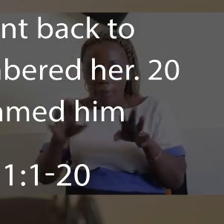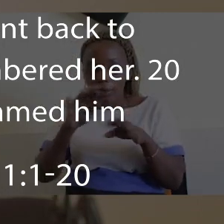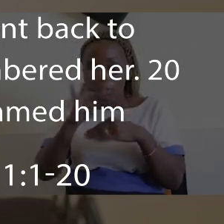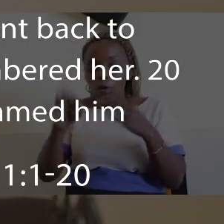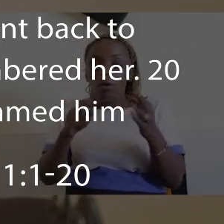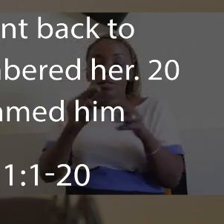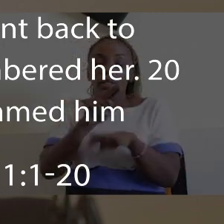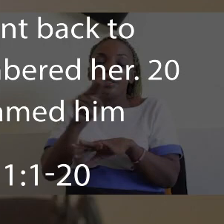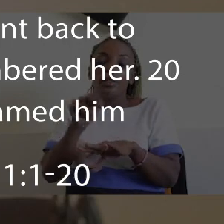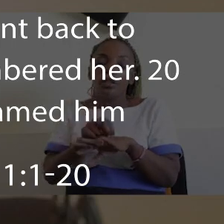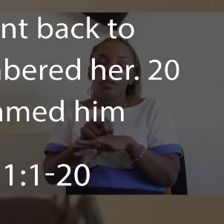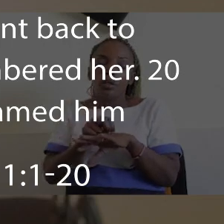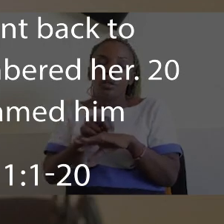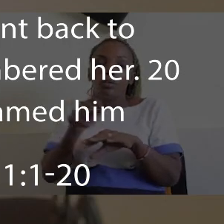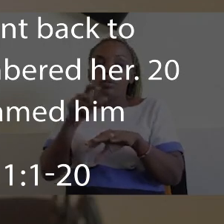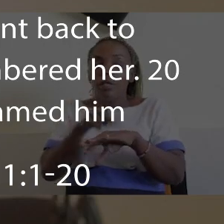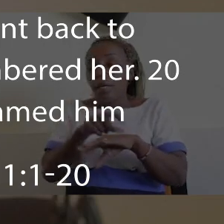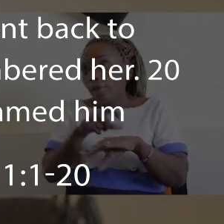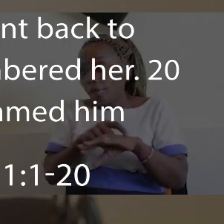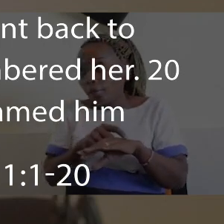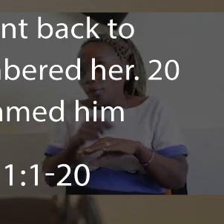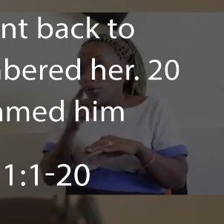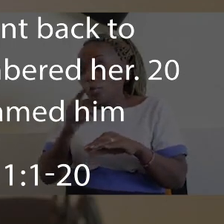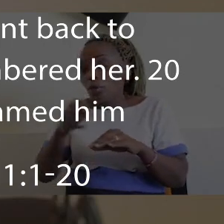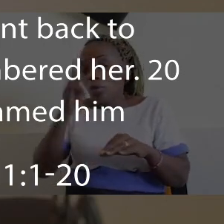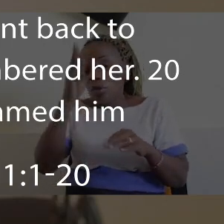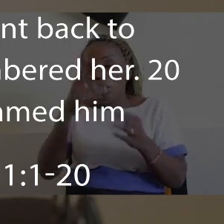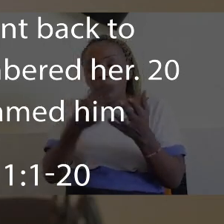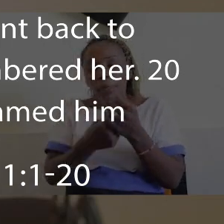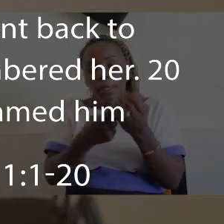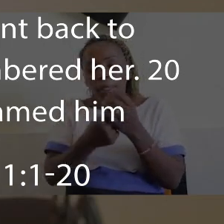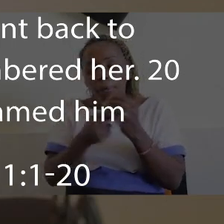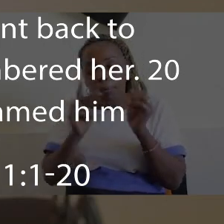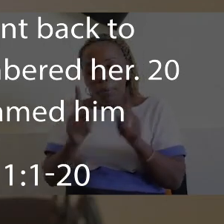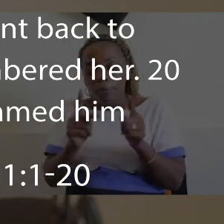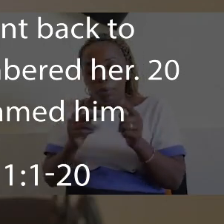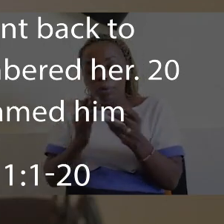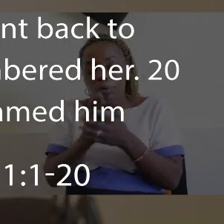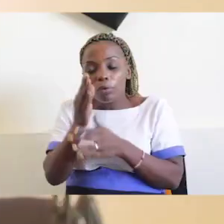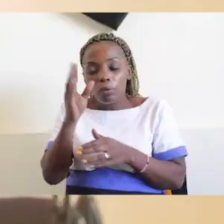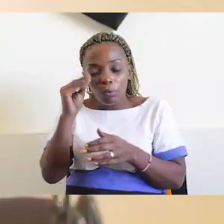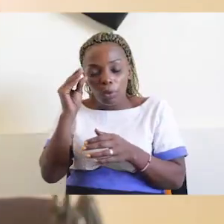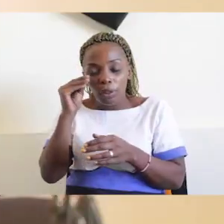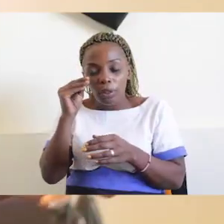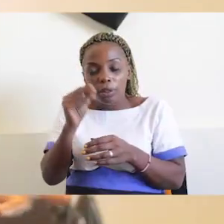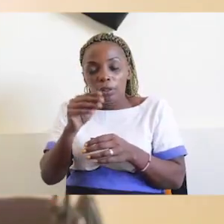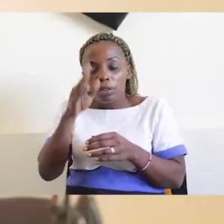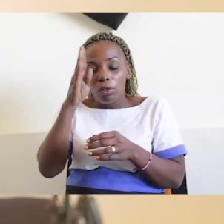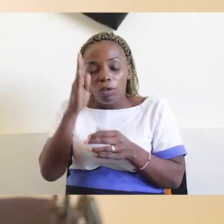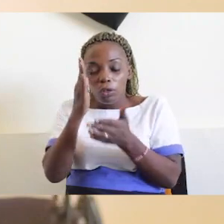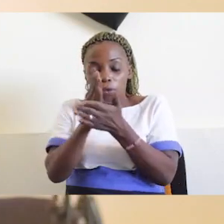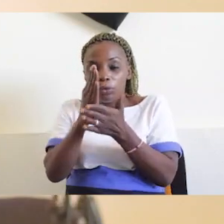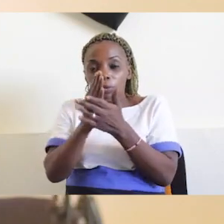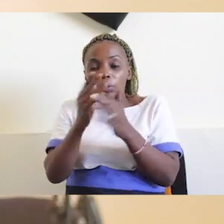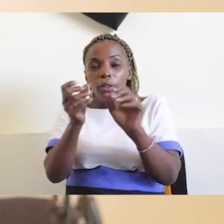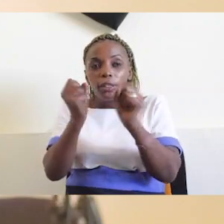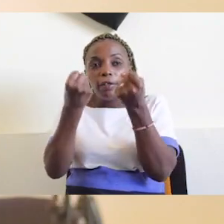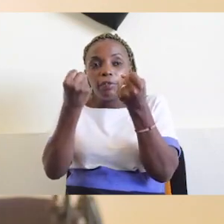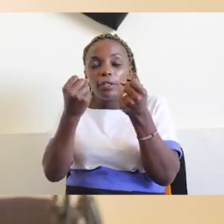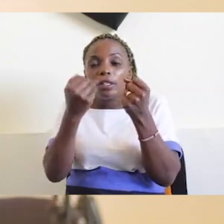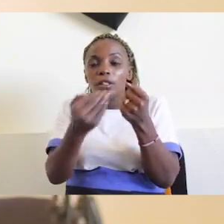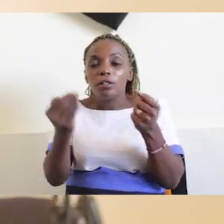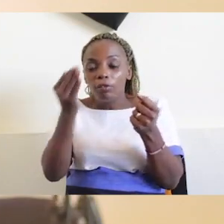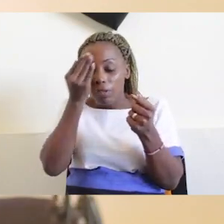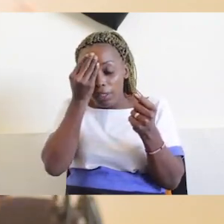the nations of the earth. And so God is partnering with people. And through Moses, he delivered the children of